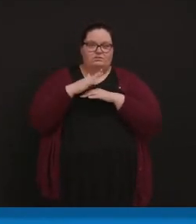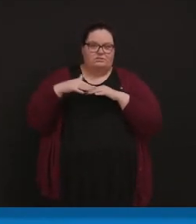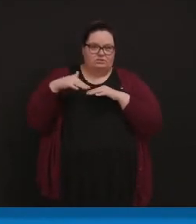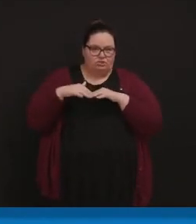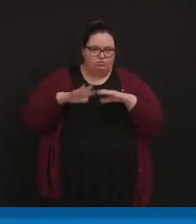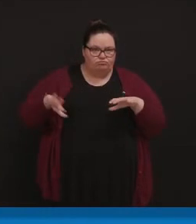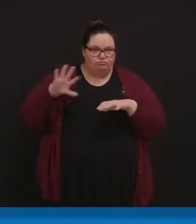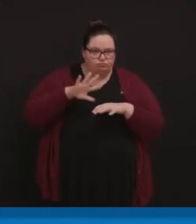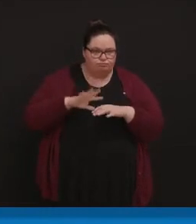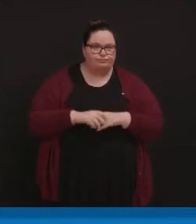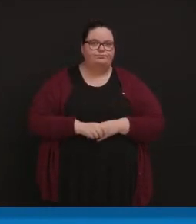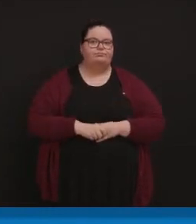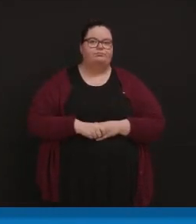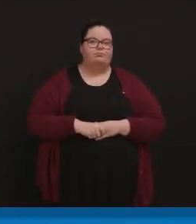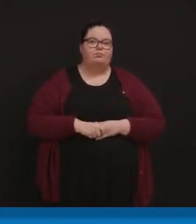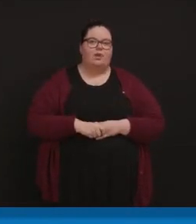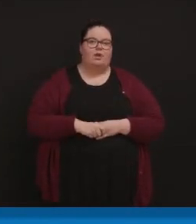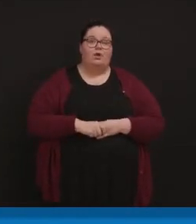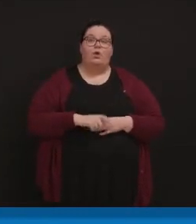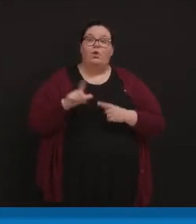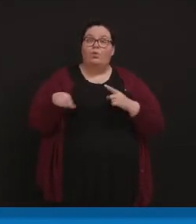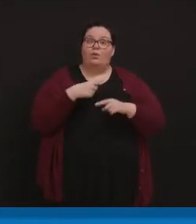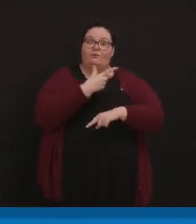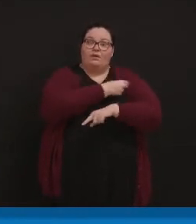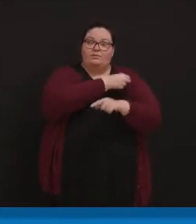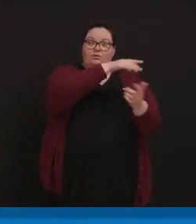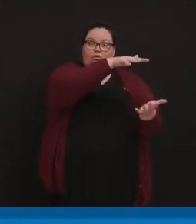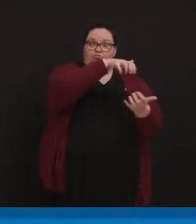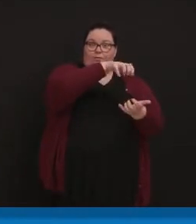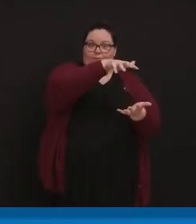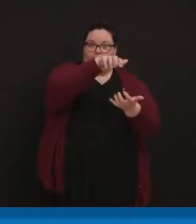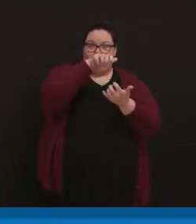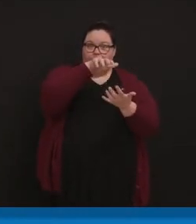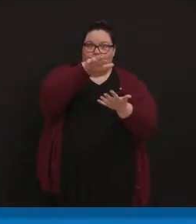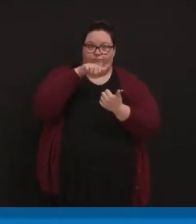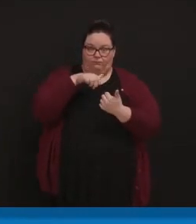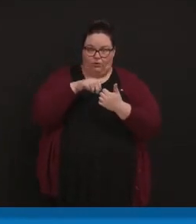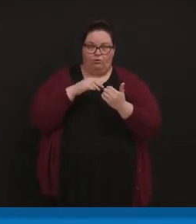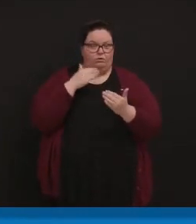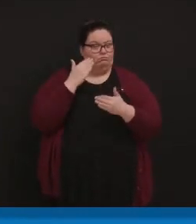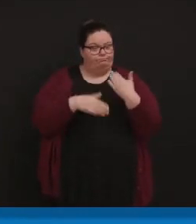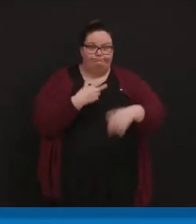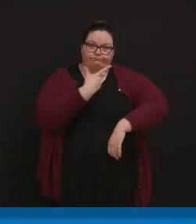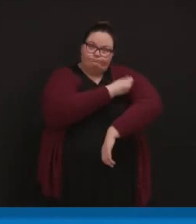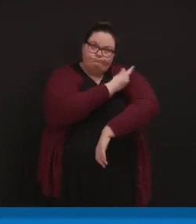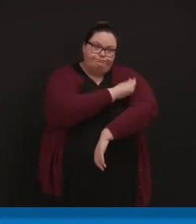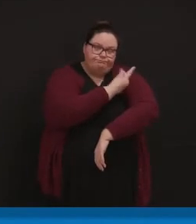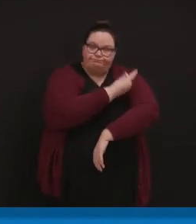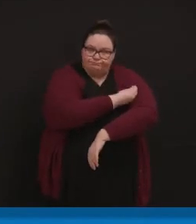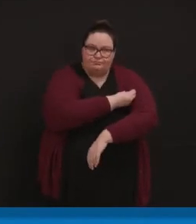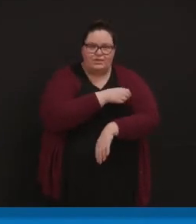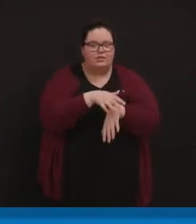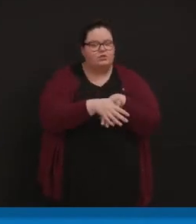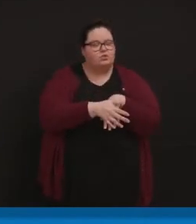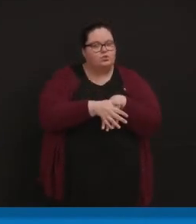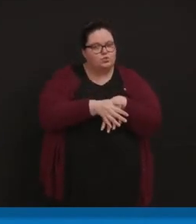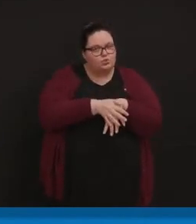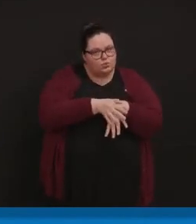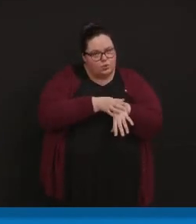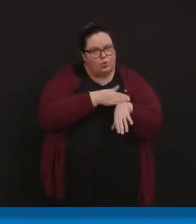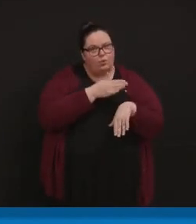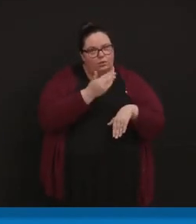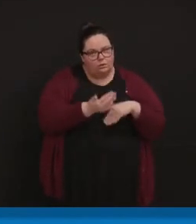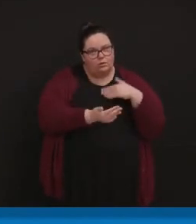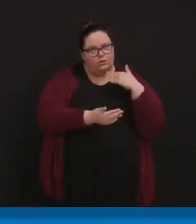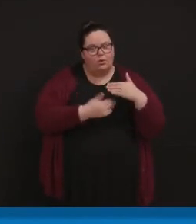of approved COVID-19 vaccines arrive in the province, we are moving to inoculate New Brunswickers. This is a very slow process because